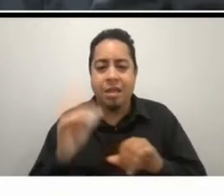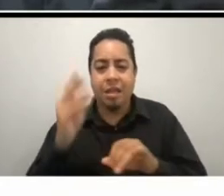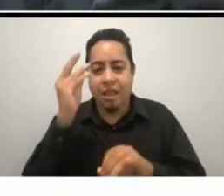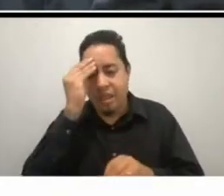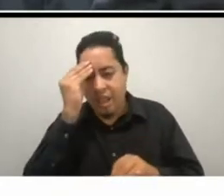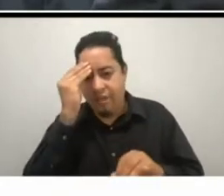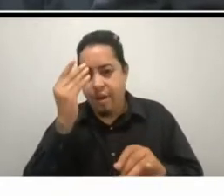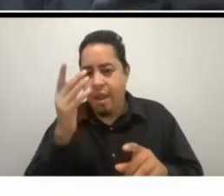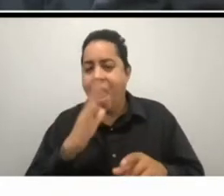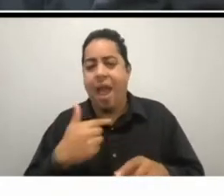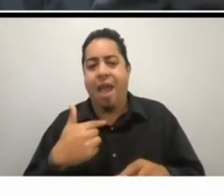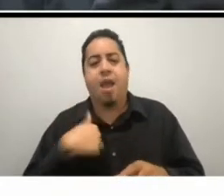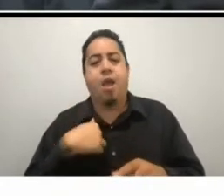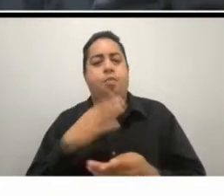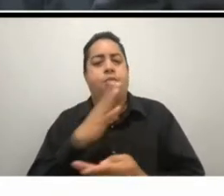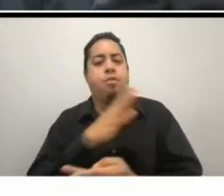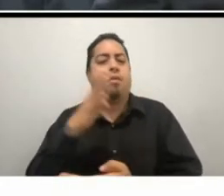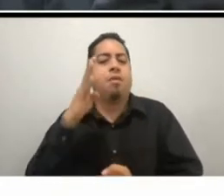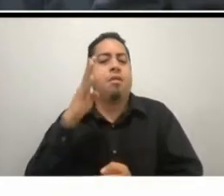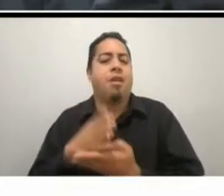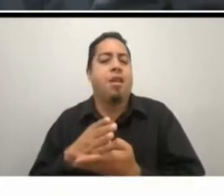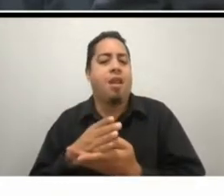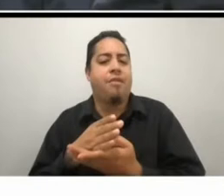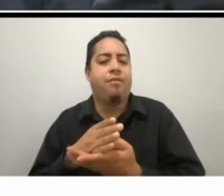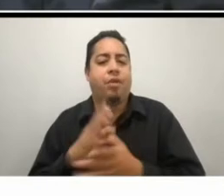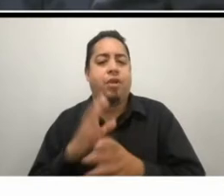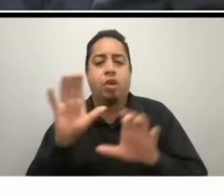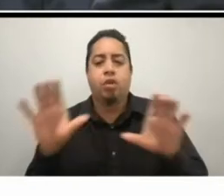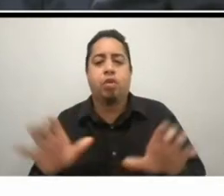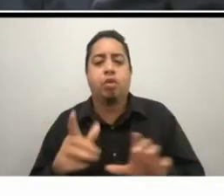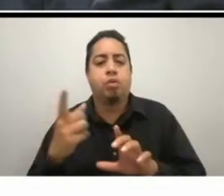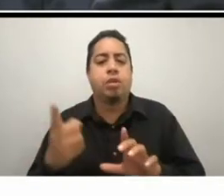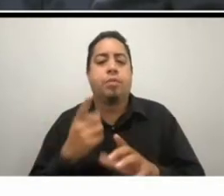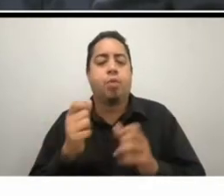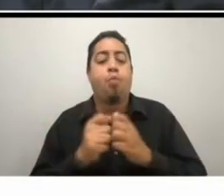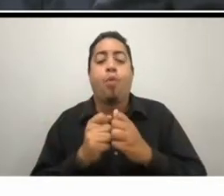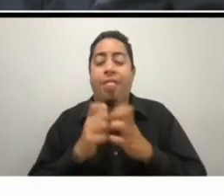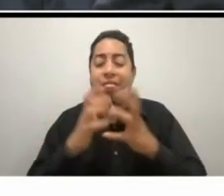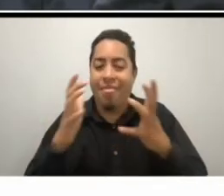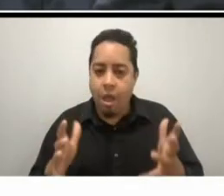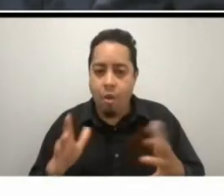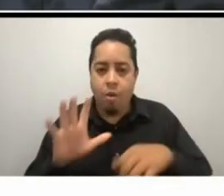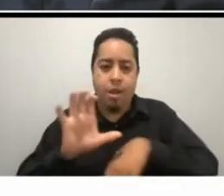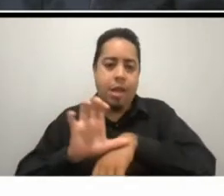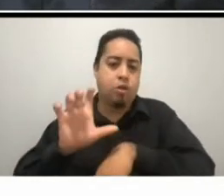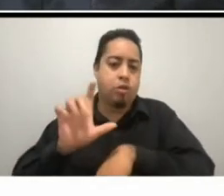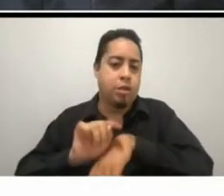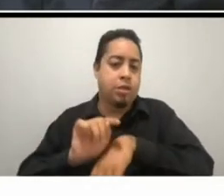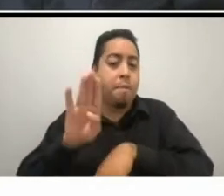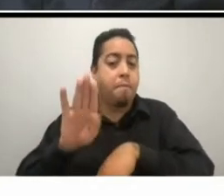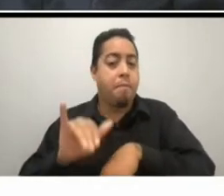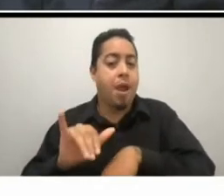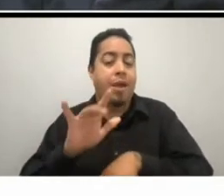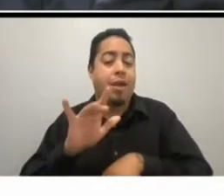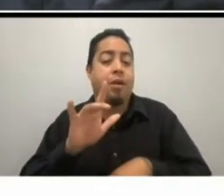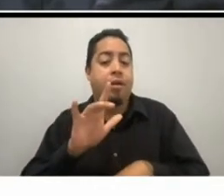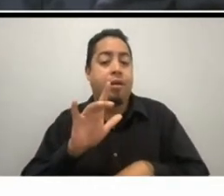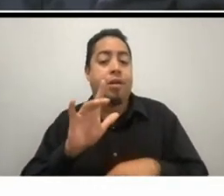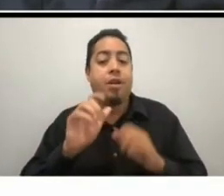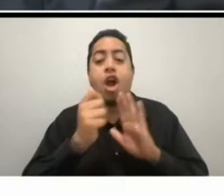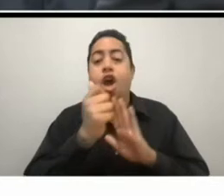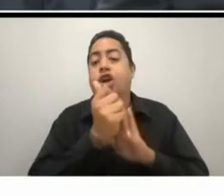do anything of such magnitude without deep consultation with qualified attorneys, and I said, I've got some good